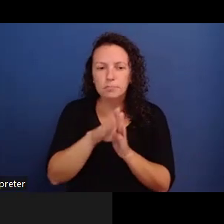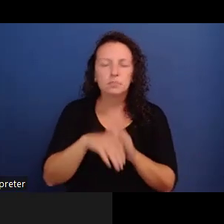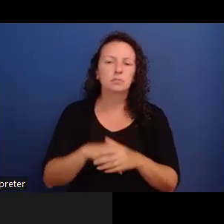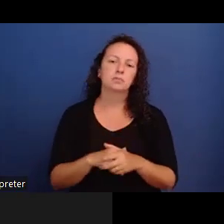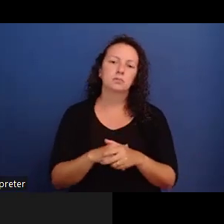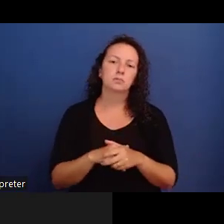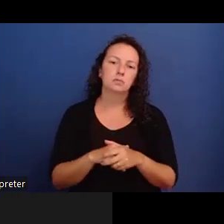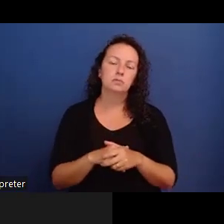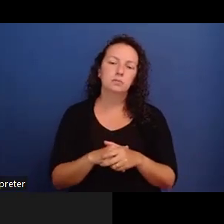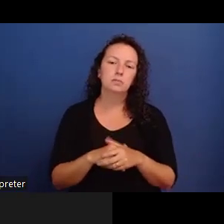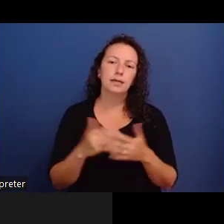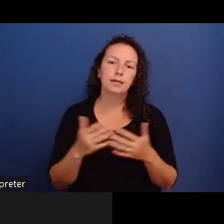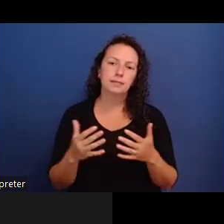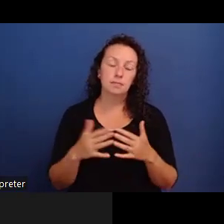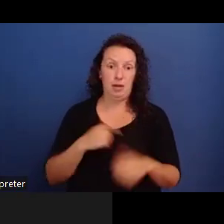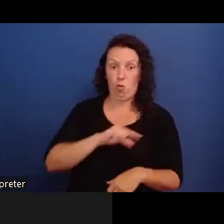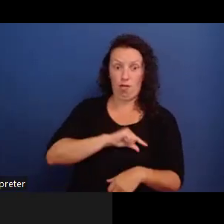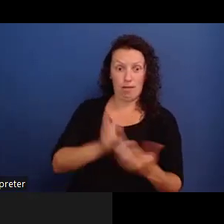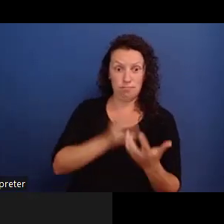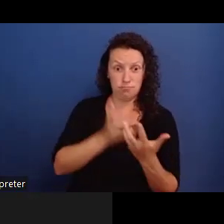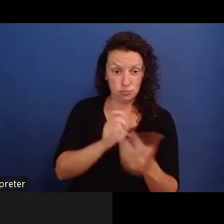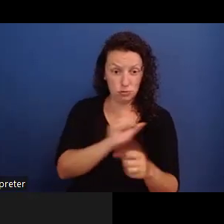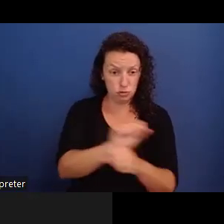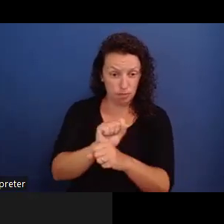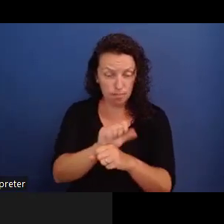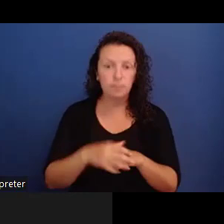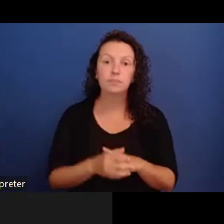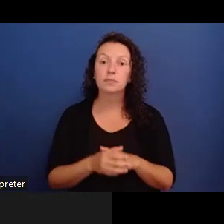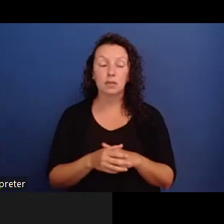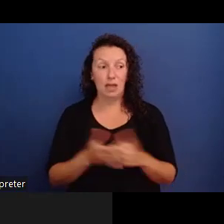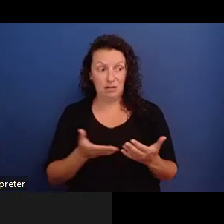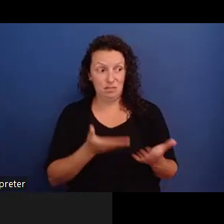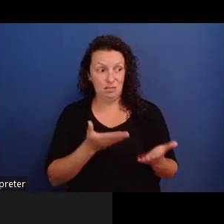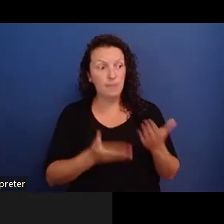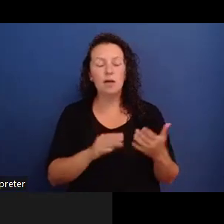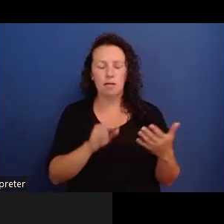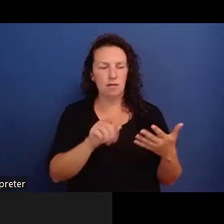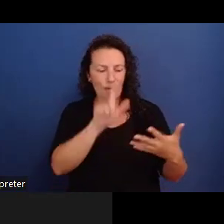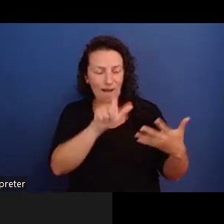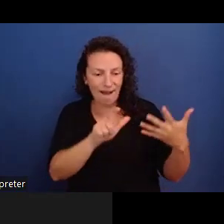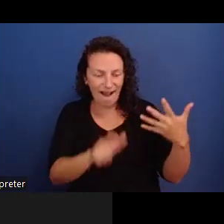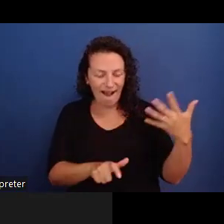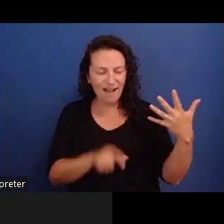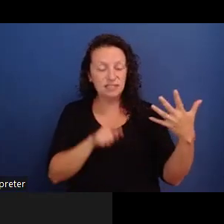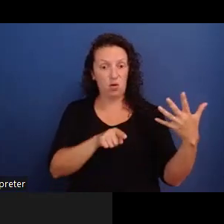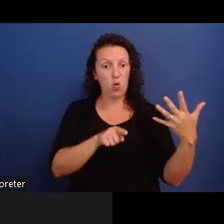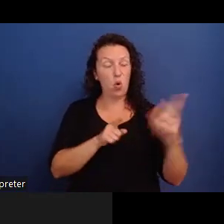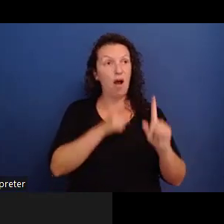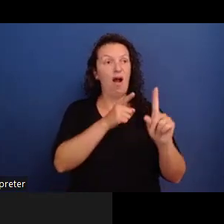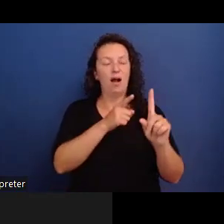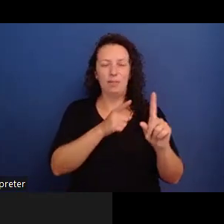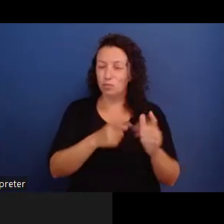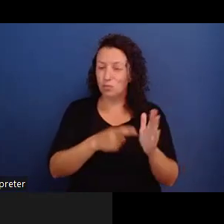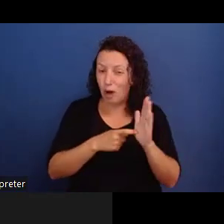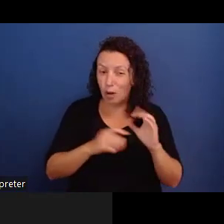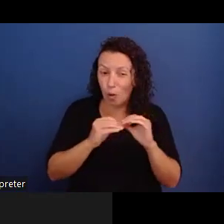also, does this person need more education? Some people, they're not really the book type,